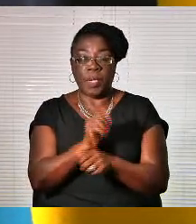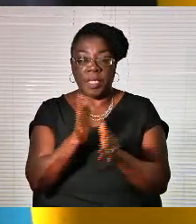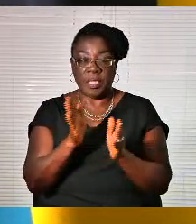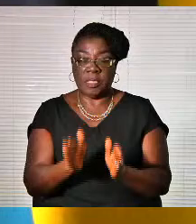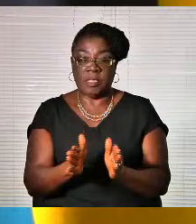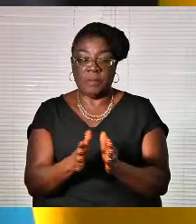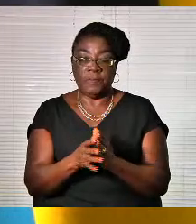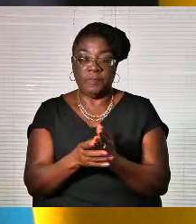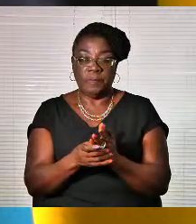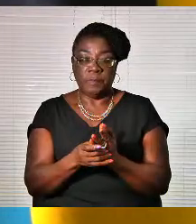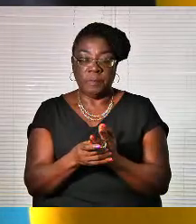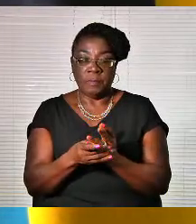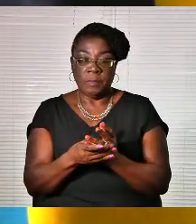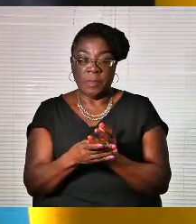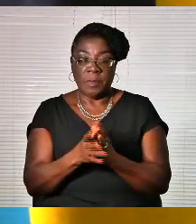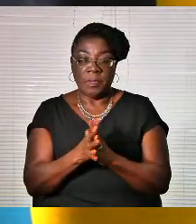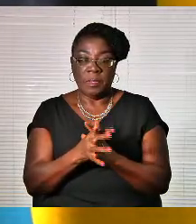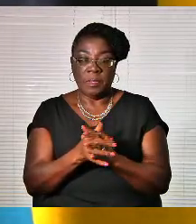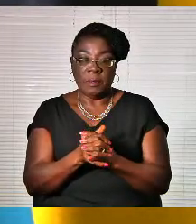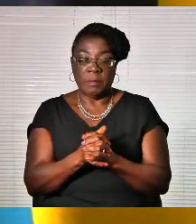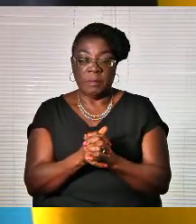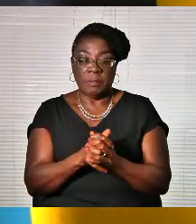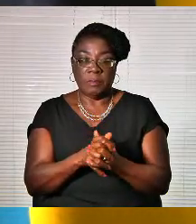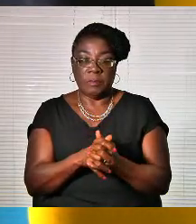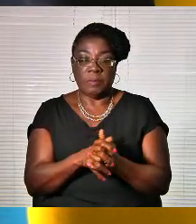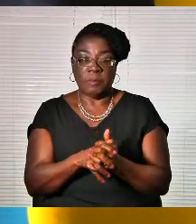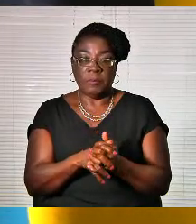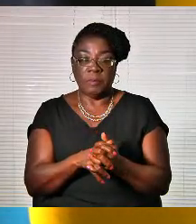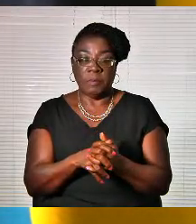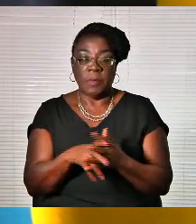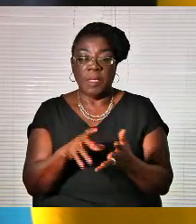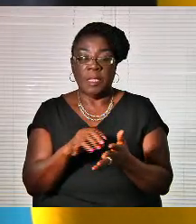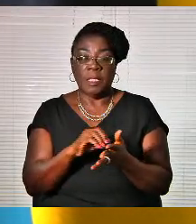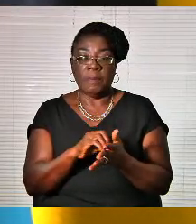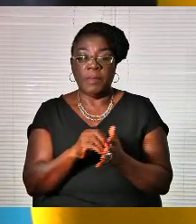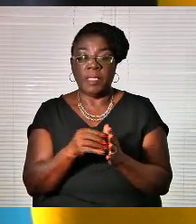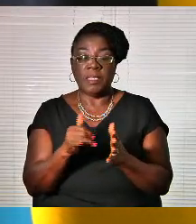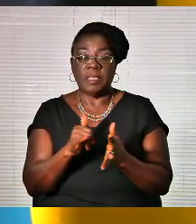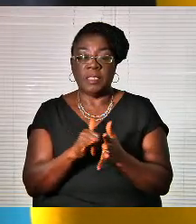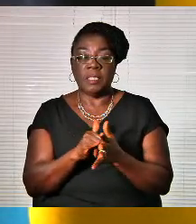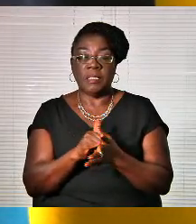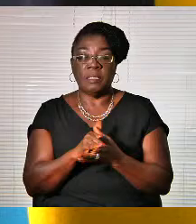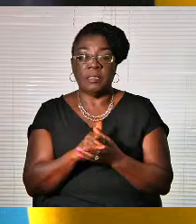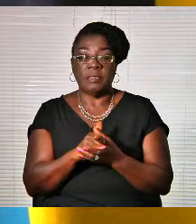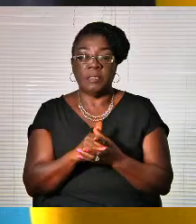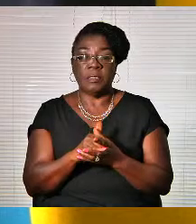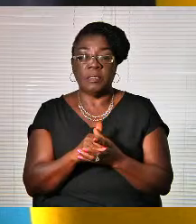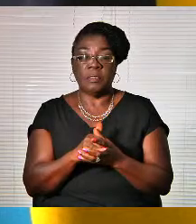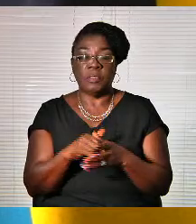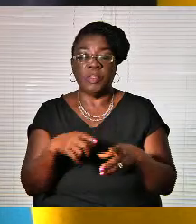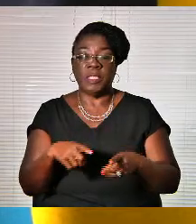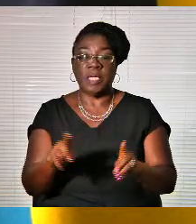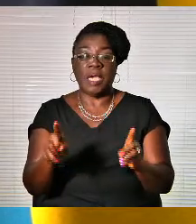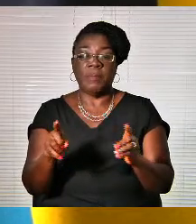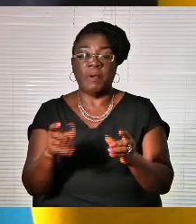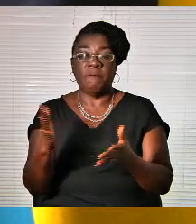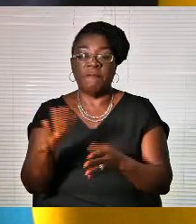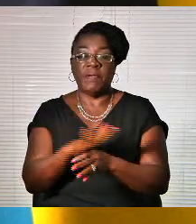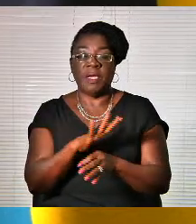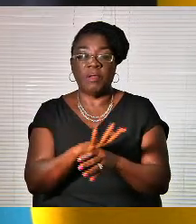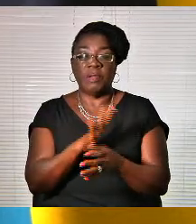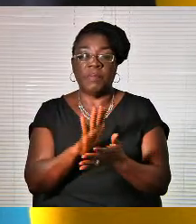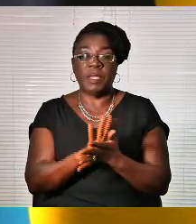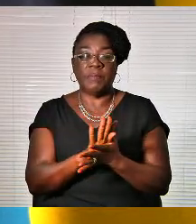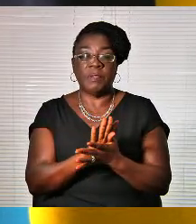position as location pending, and that simply means that at the case and time of us reporting on this individual, we do not